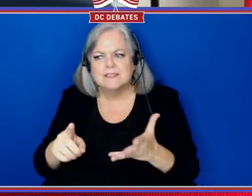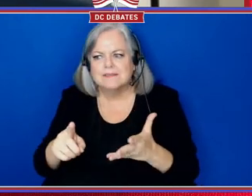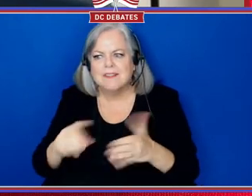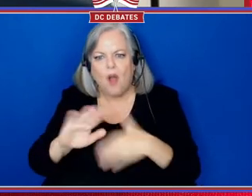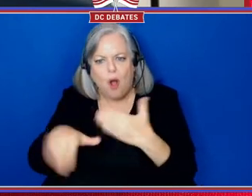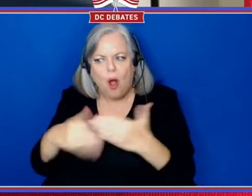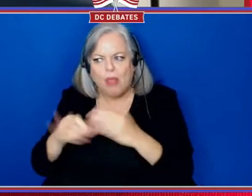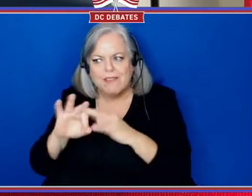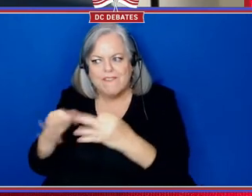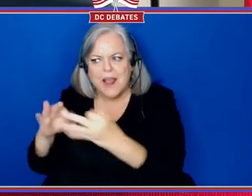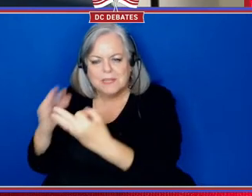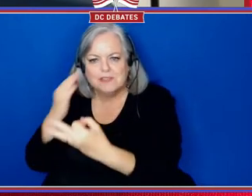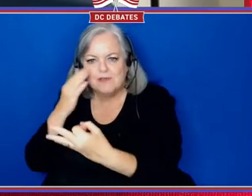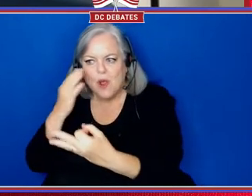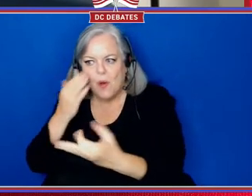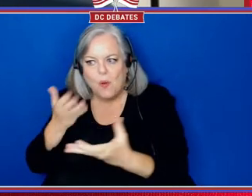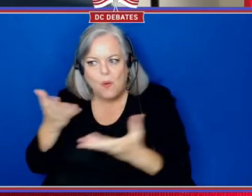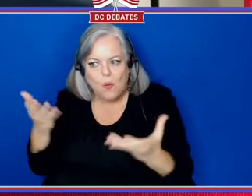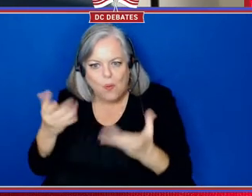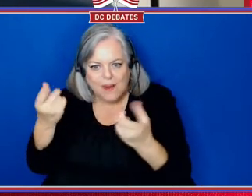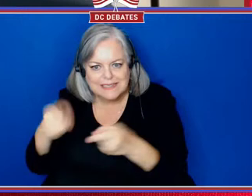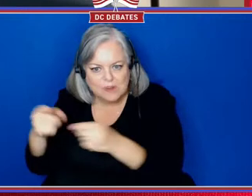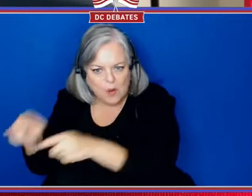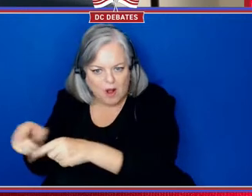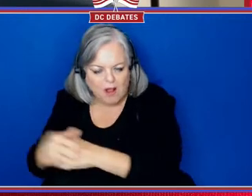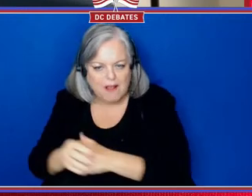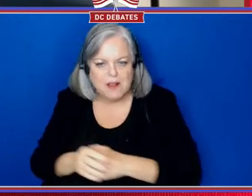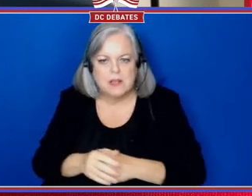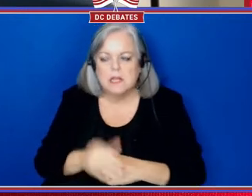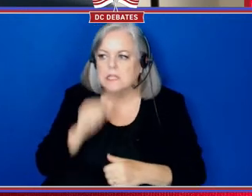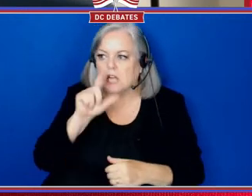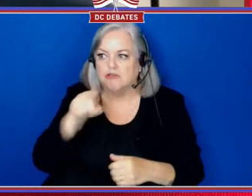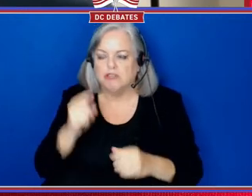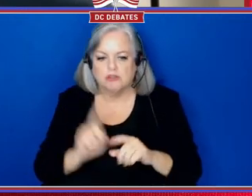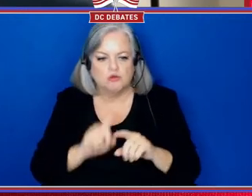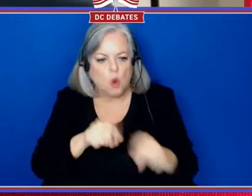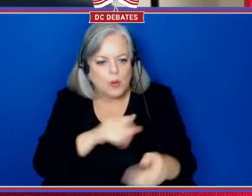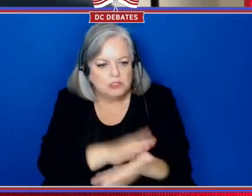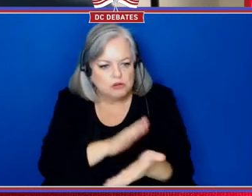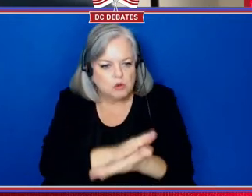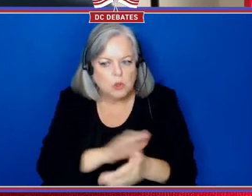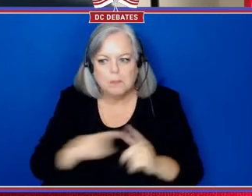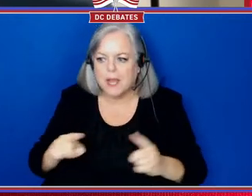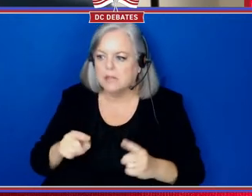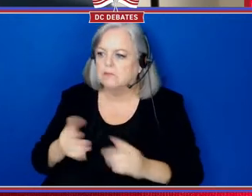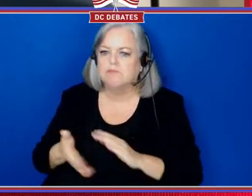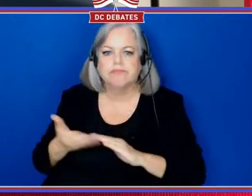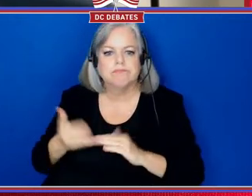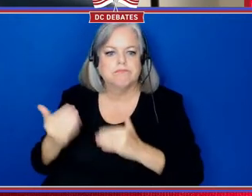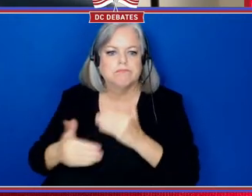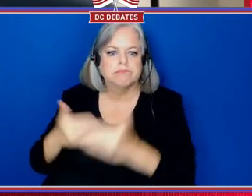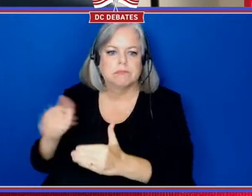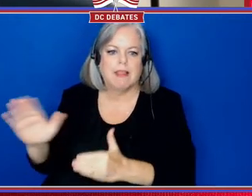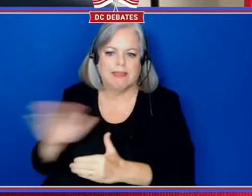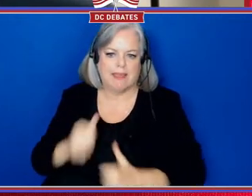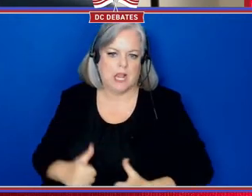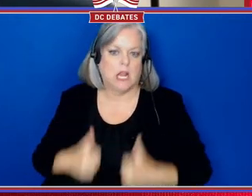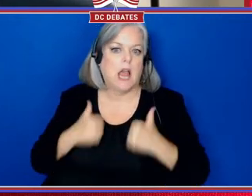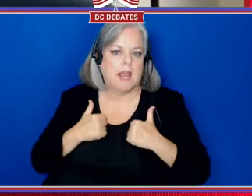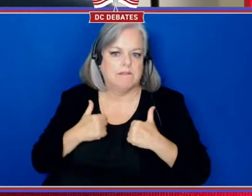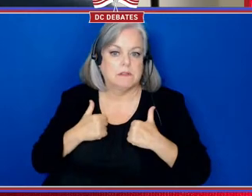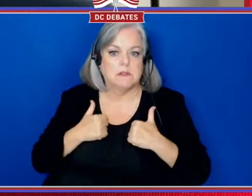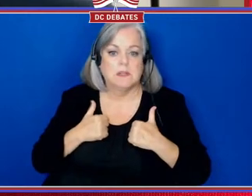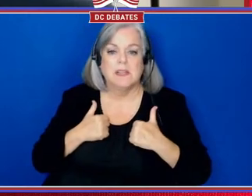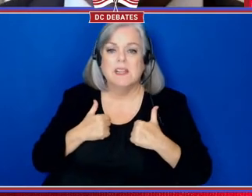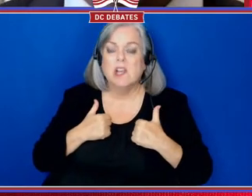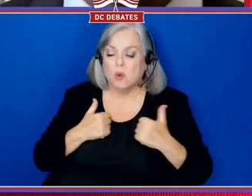they were dealing with, not just going to school, but going about their lives. We have had allied health professionals in our